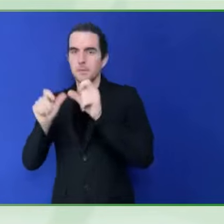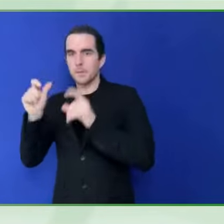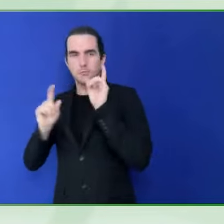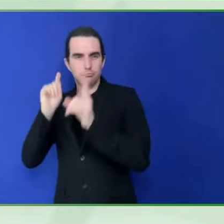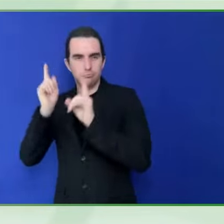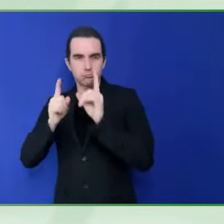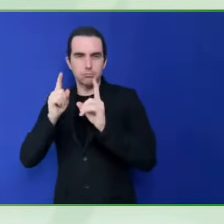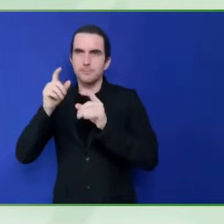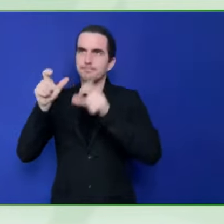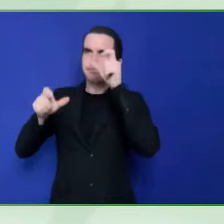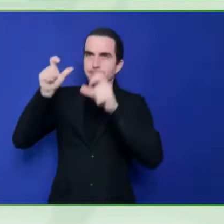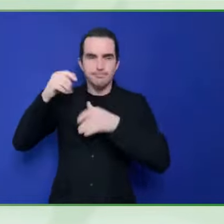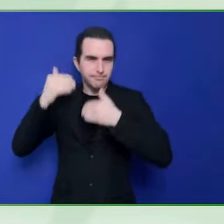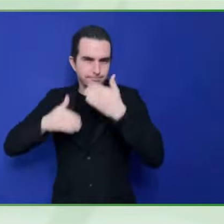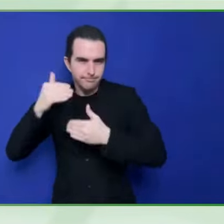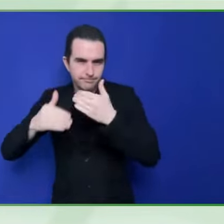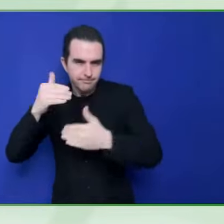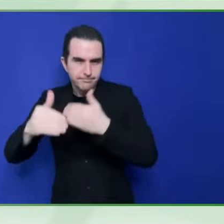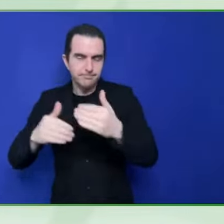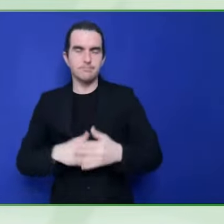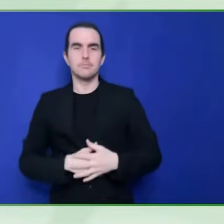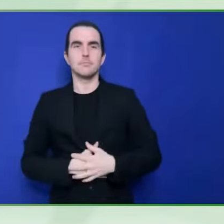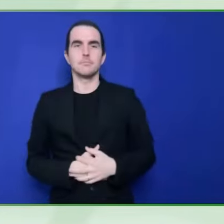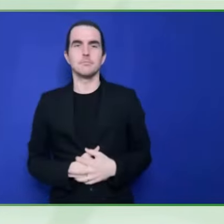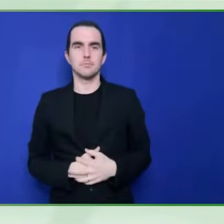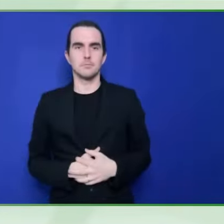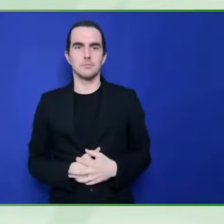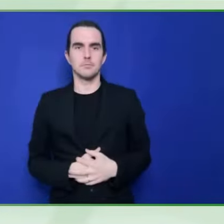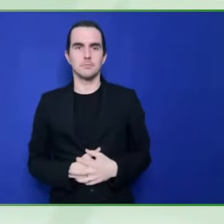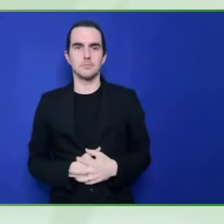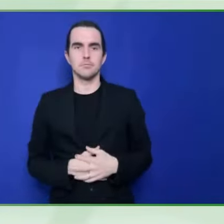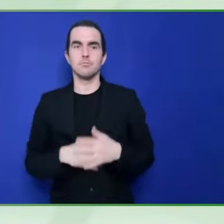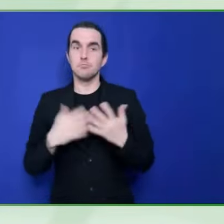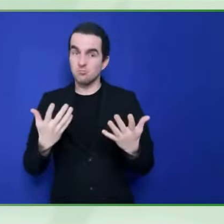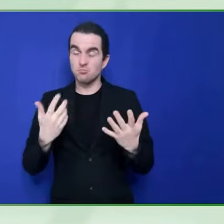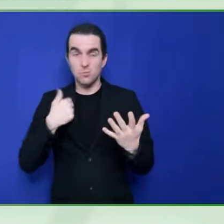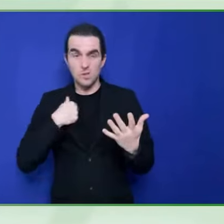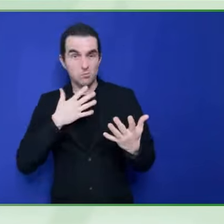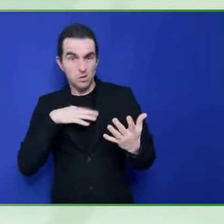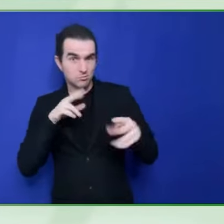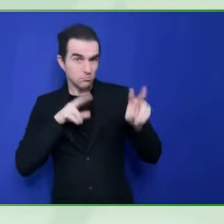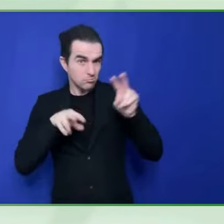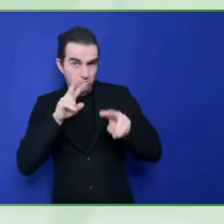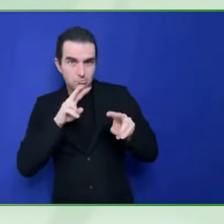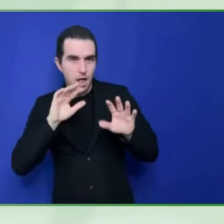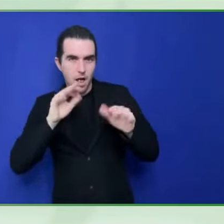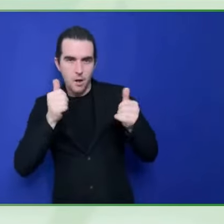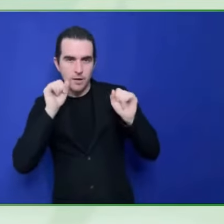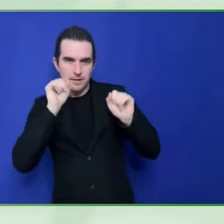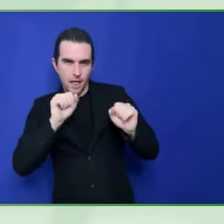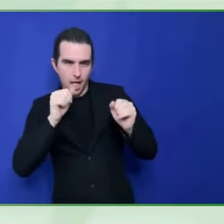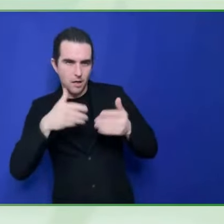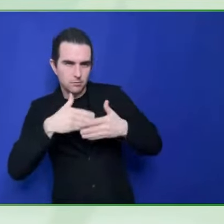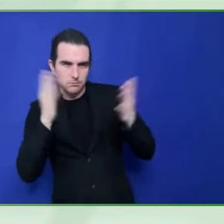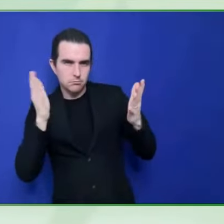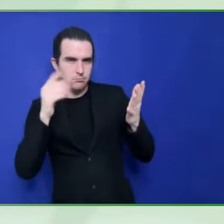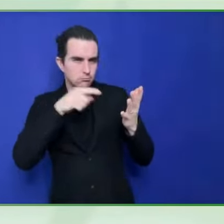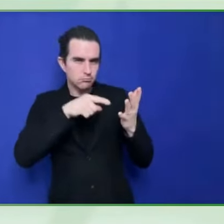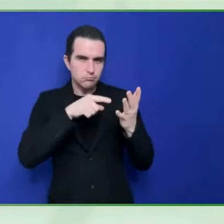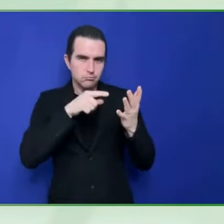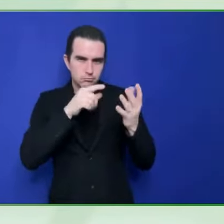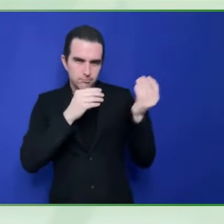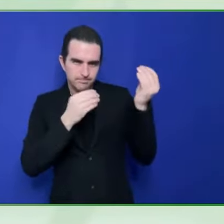to maintain these data so that we're not just another North American project that dumps data and technology on the